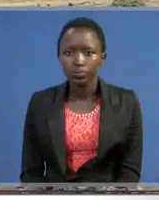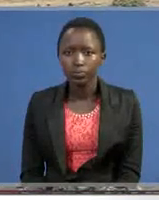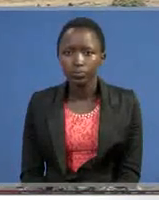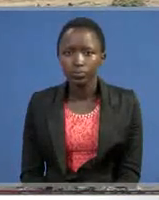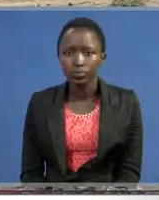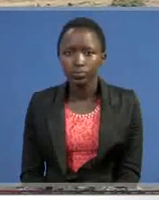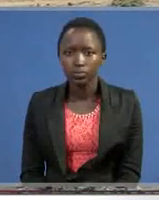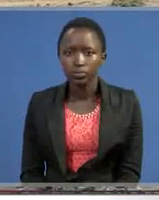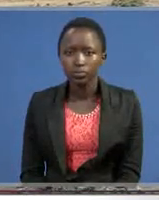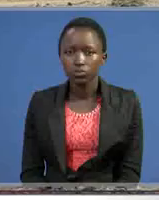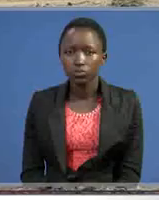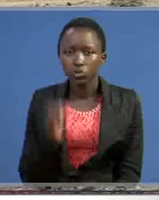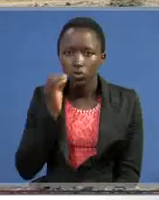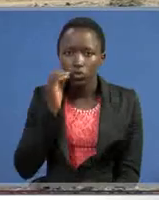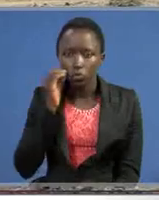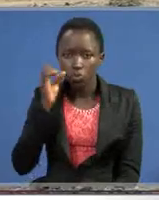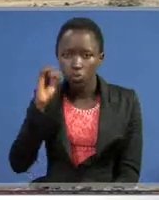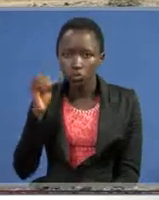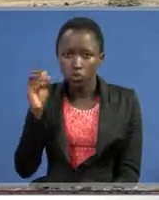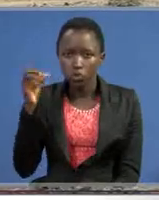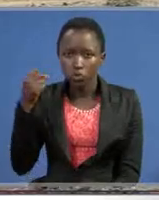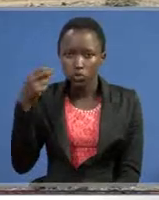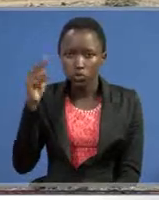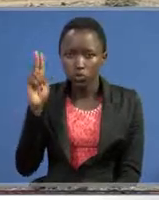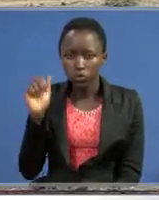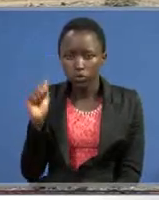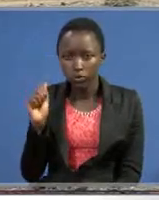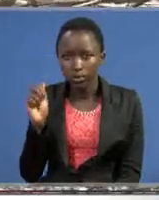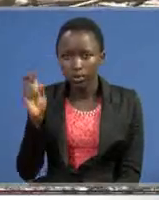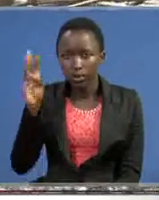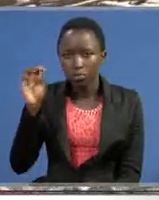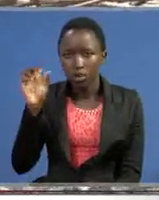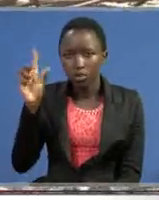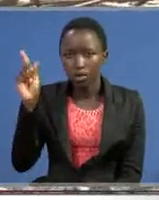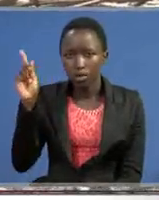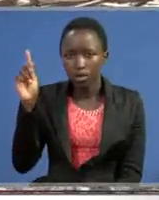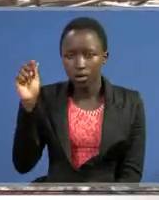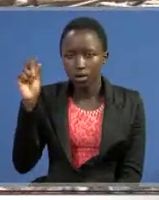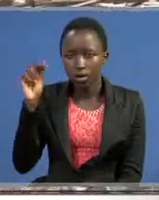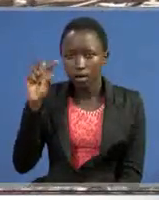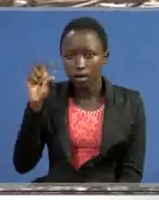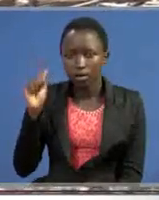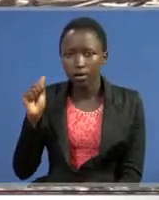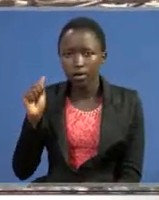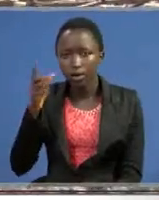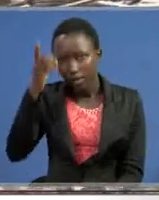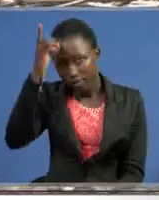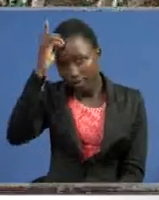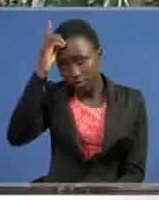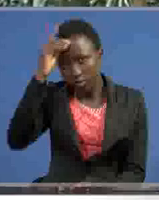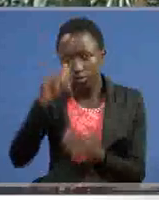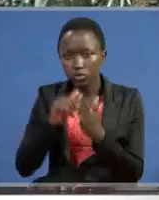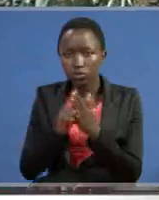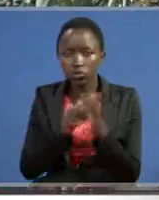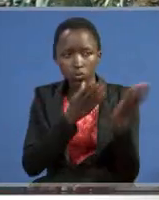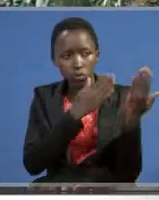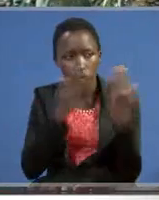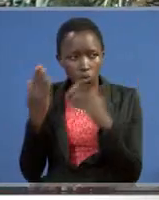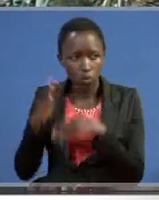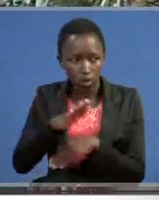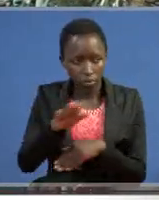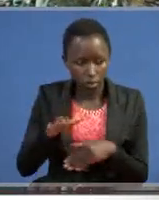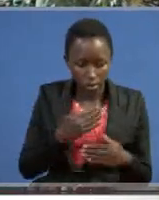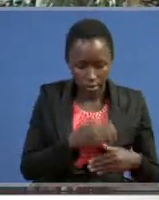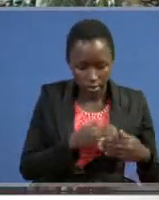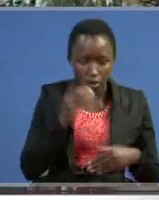at the home of Joshua or we know a wheaty in malanga village of CI a-- county is a bathroom that is adjacent to the family